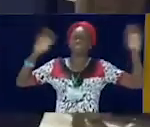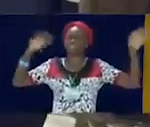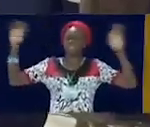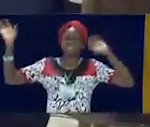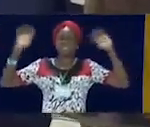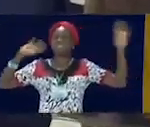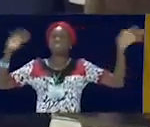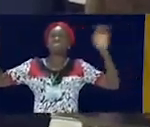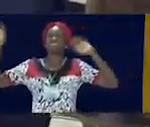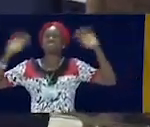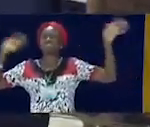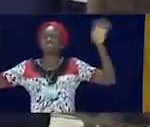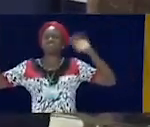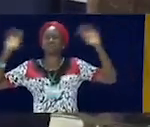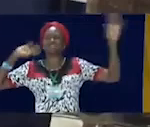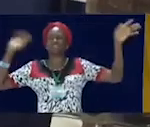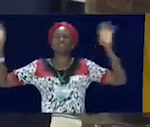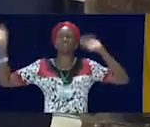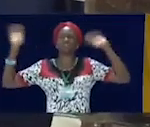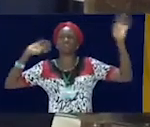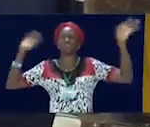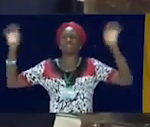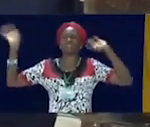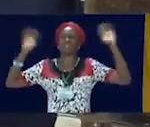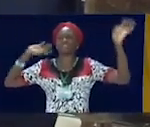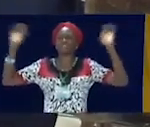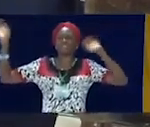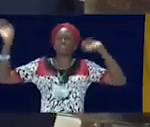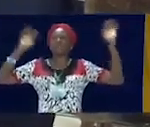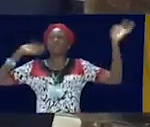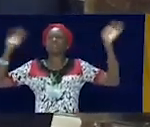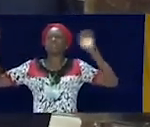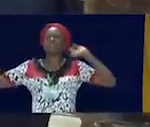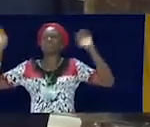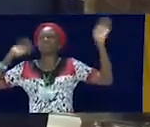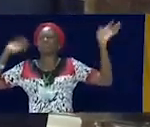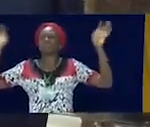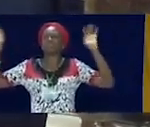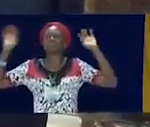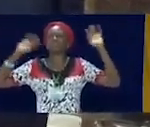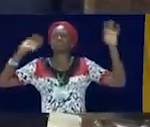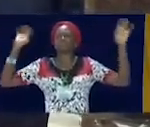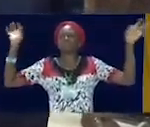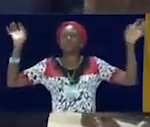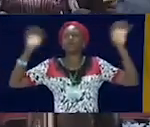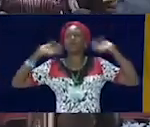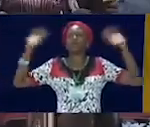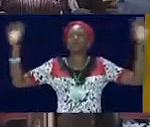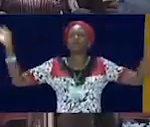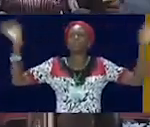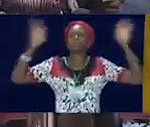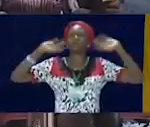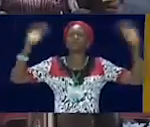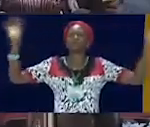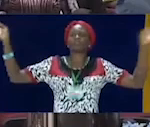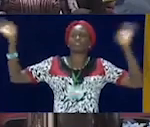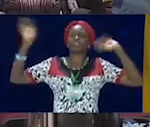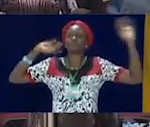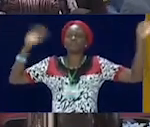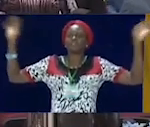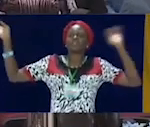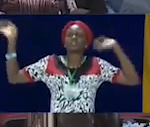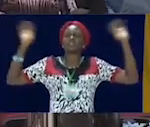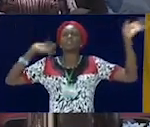manka ketere mokorondere mokoshiki kantandre. Yara mama mama kakondere